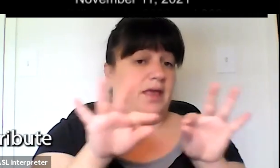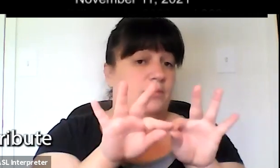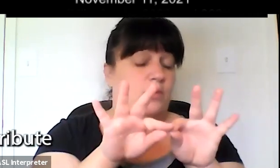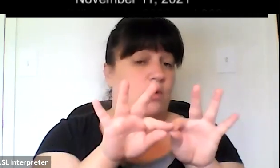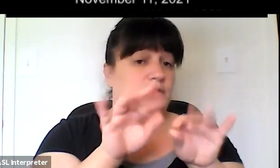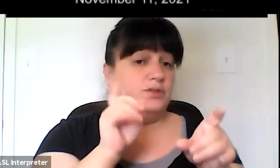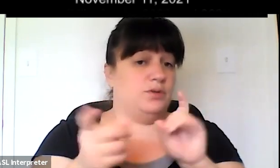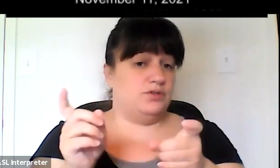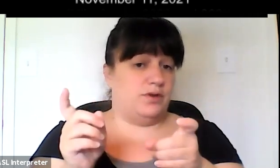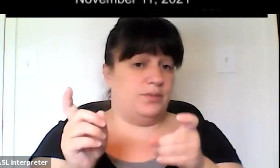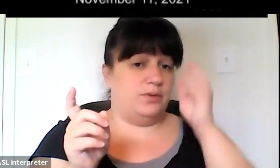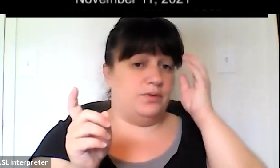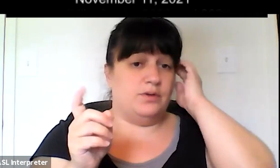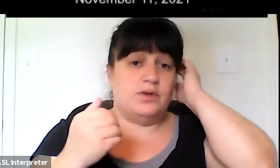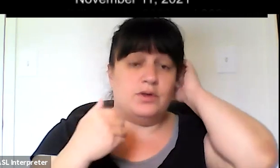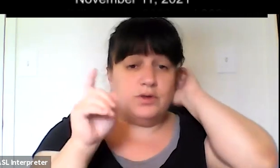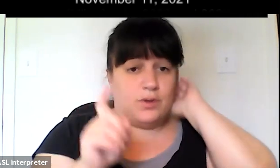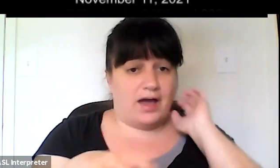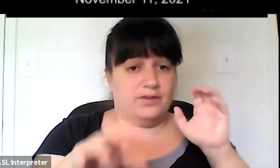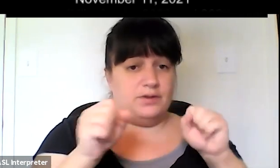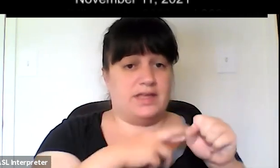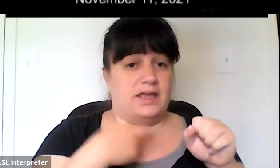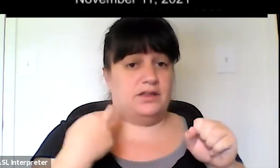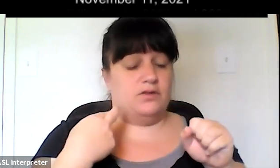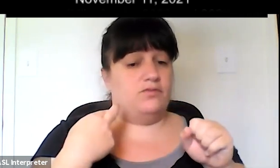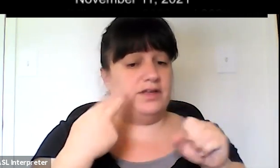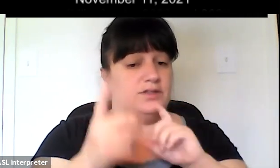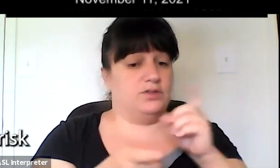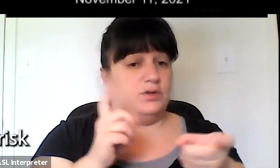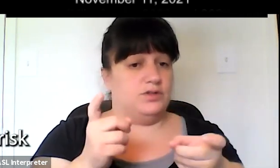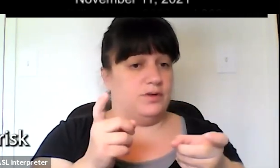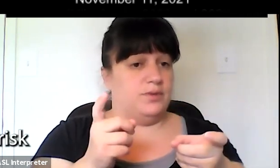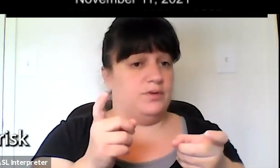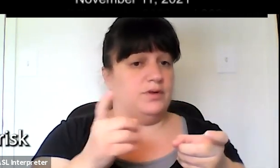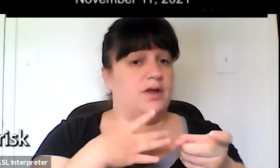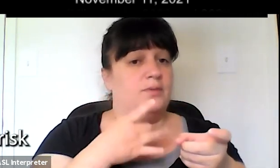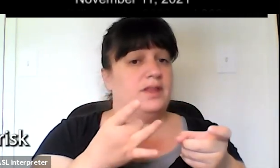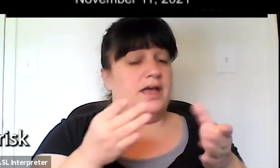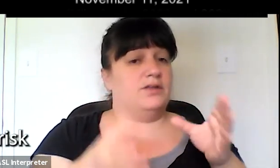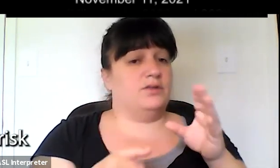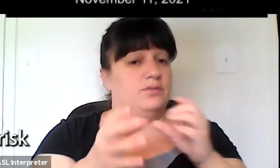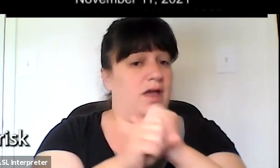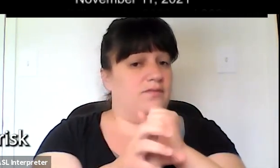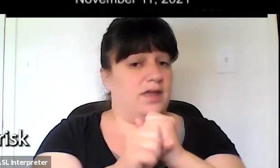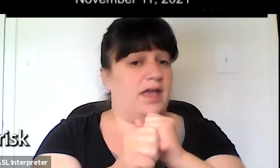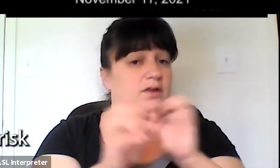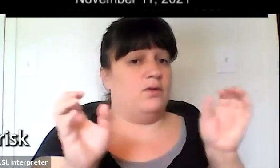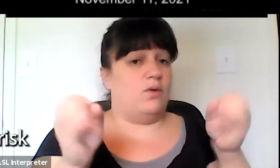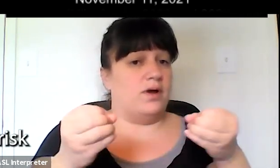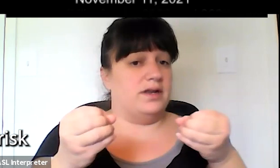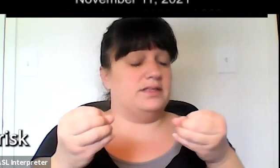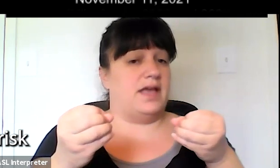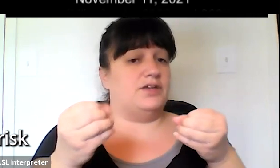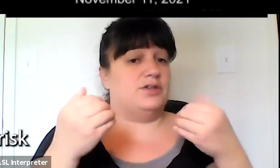to contribute, and you have to take the risk to contribute it. And I'd like to add there that